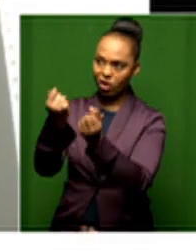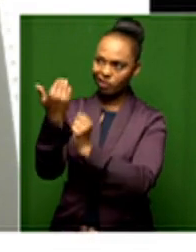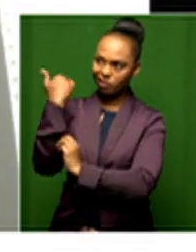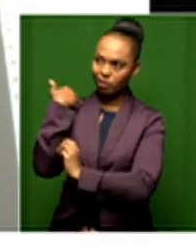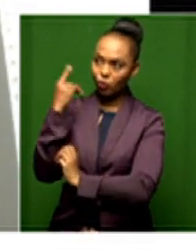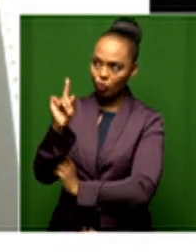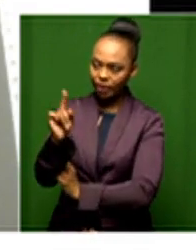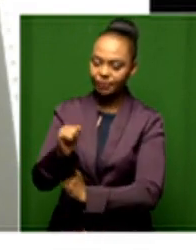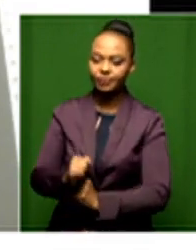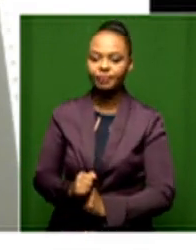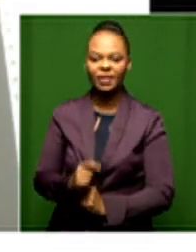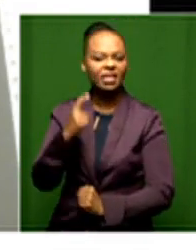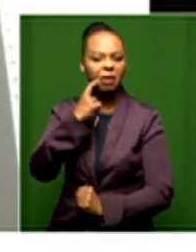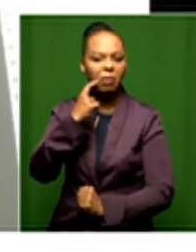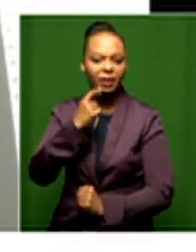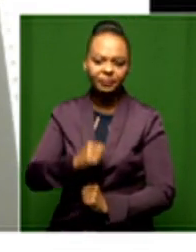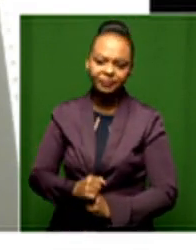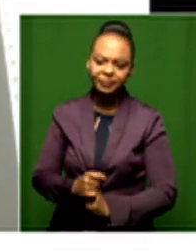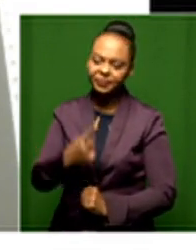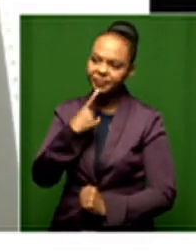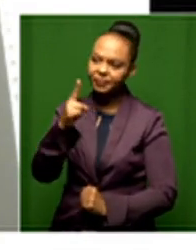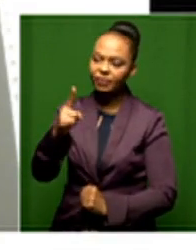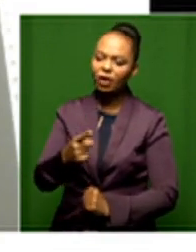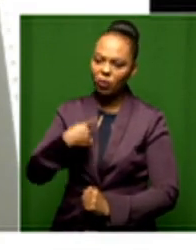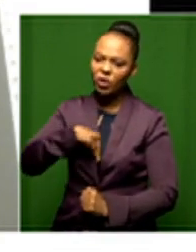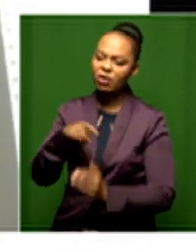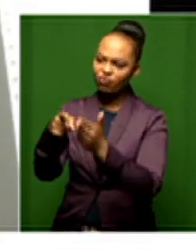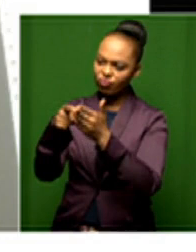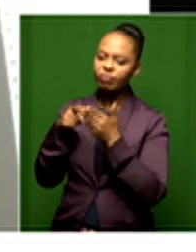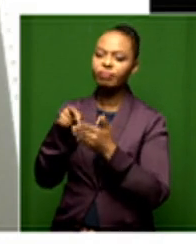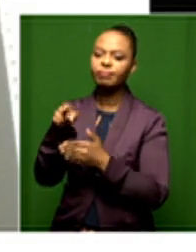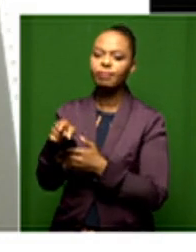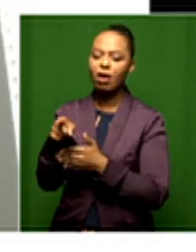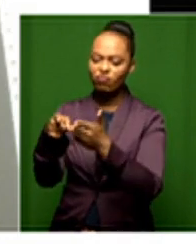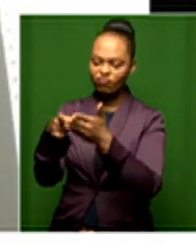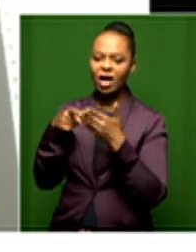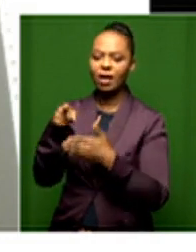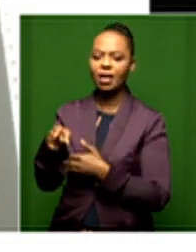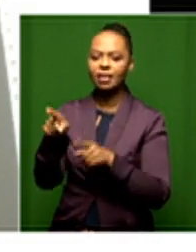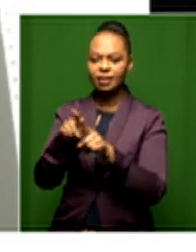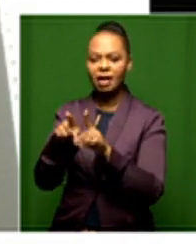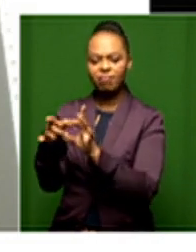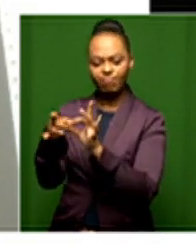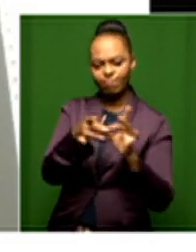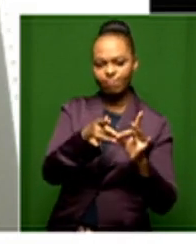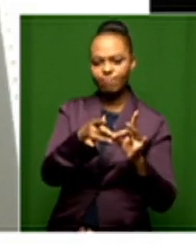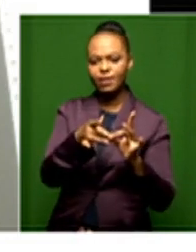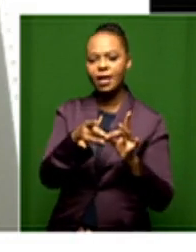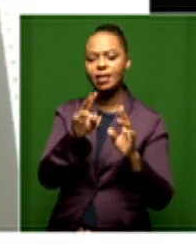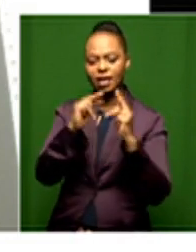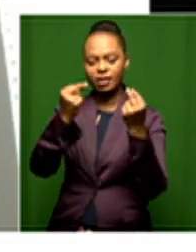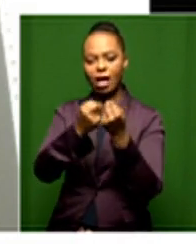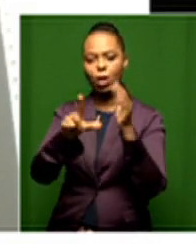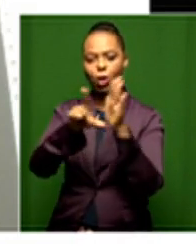was basically to say we are requesting, and we believe it's in line with the laws of natural justice,